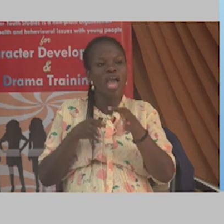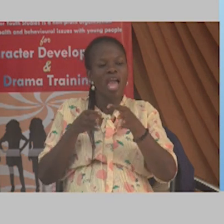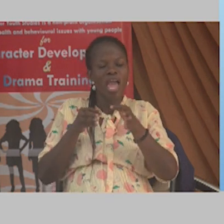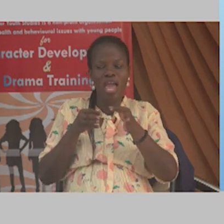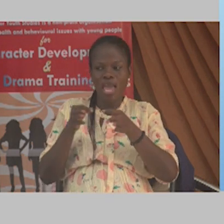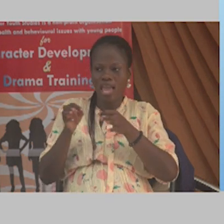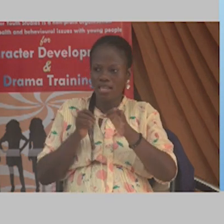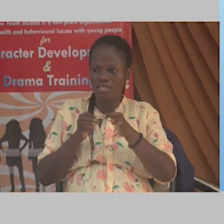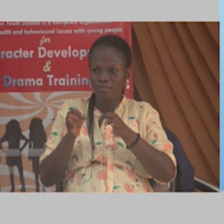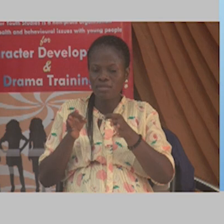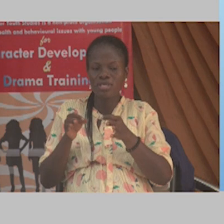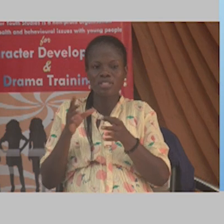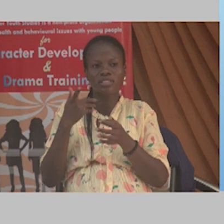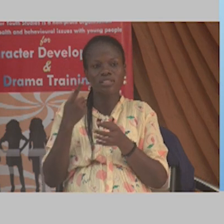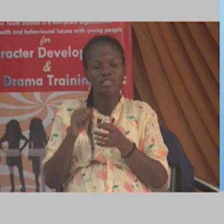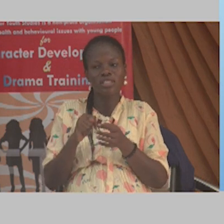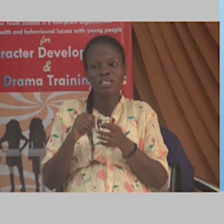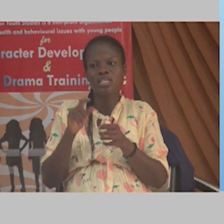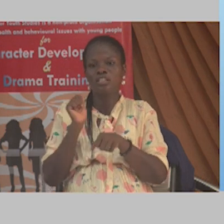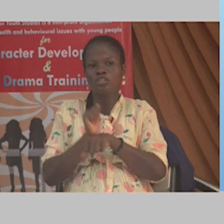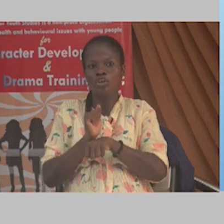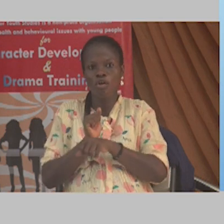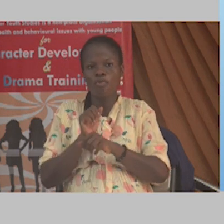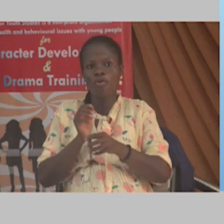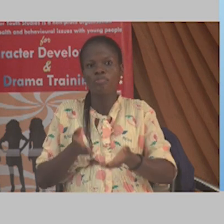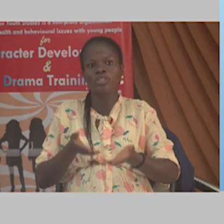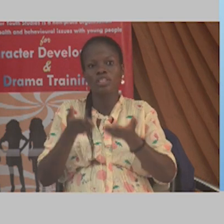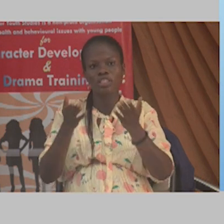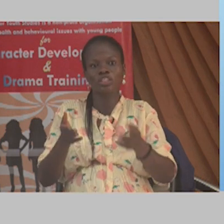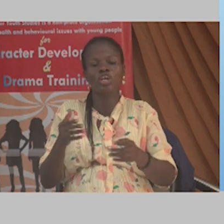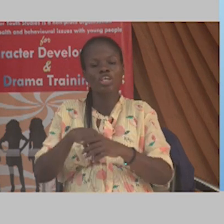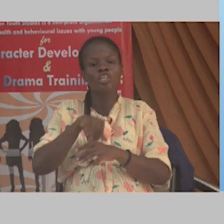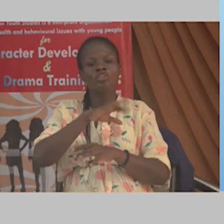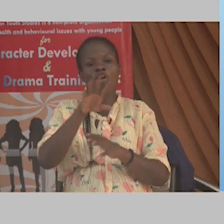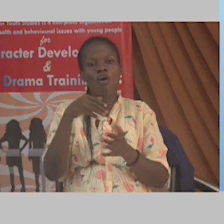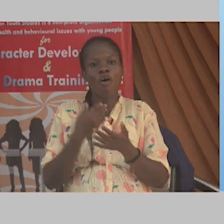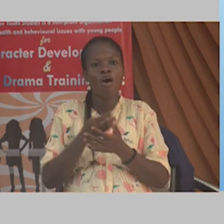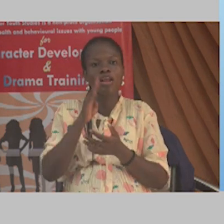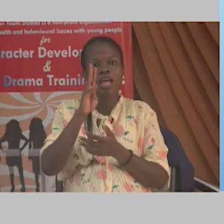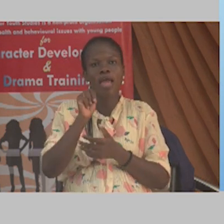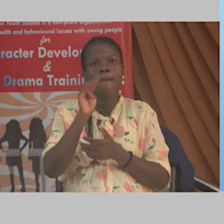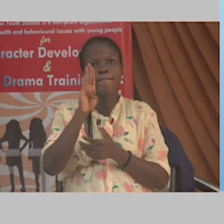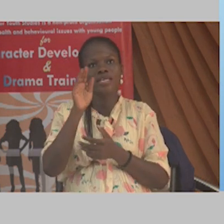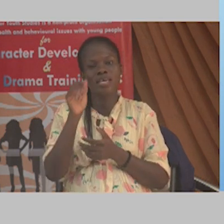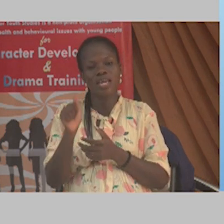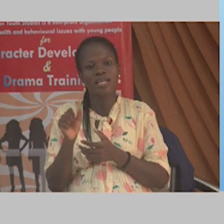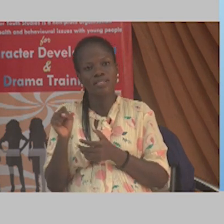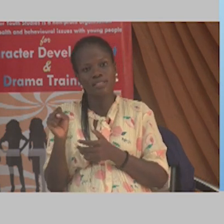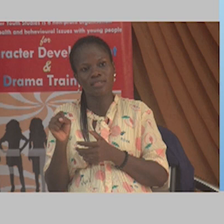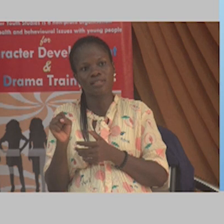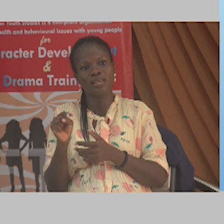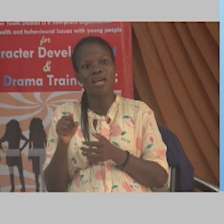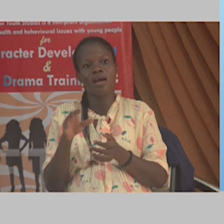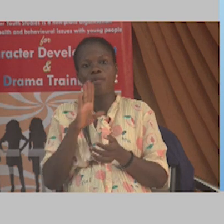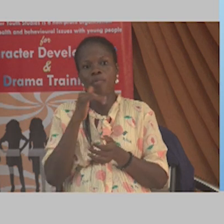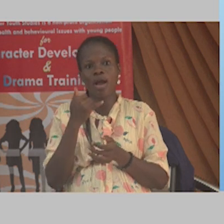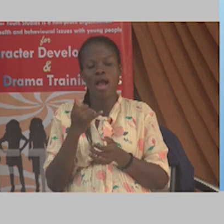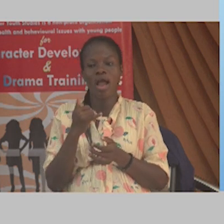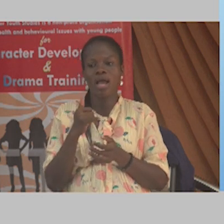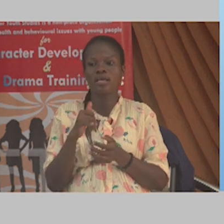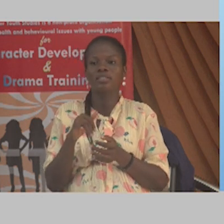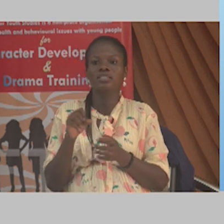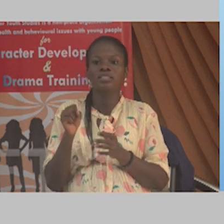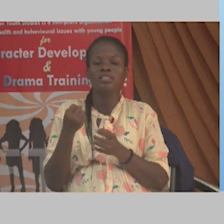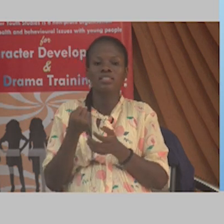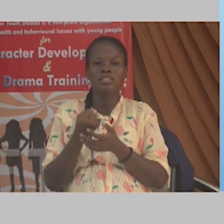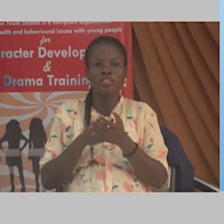the 5% job reservation in all MDAs at both the federal and state levels, and by extension